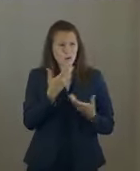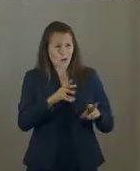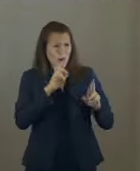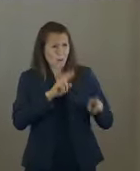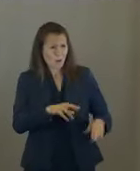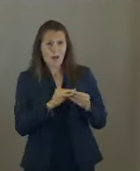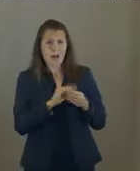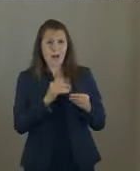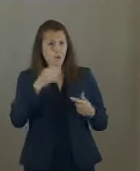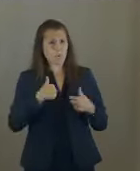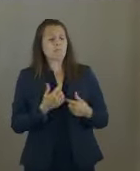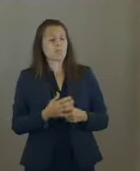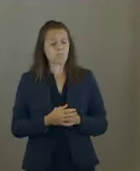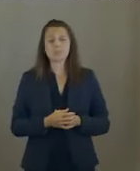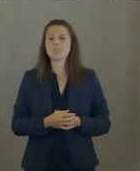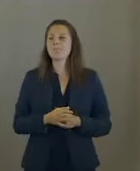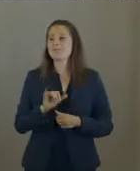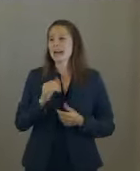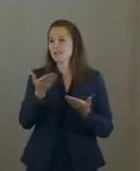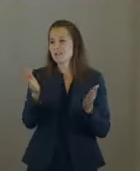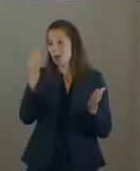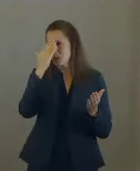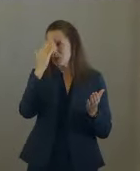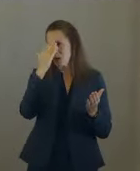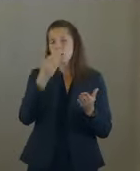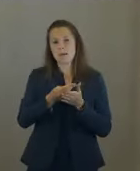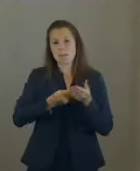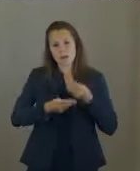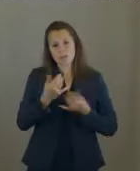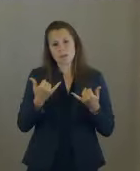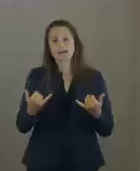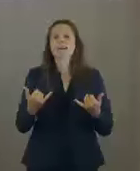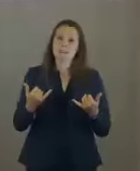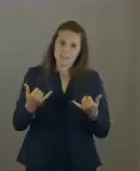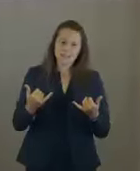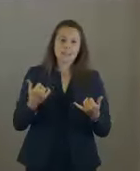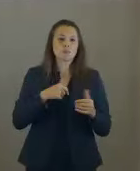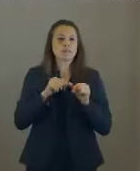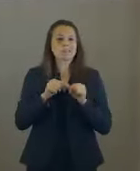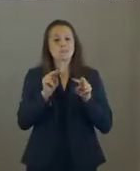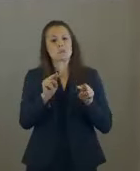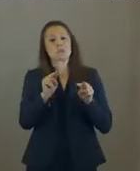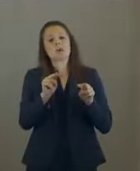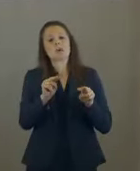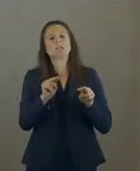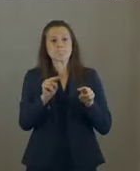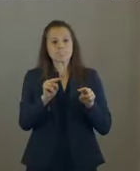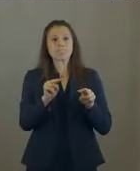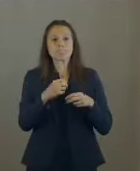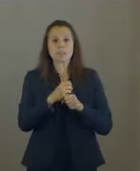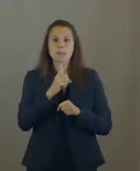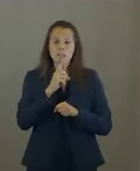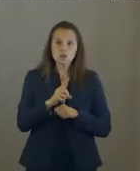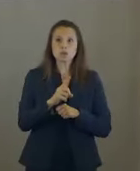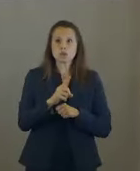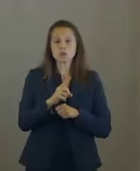report in some way. As you all know where we are with the budget right now, so we continue to monitor that and make sure that and make